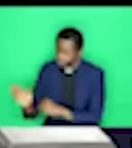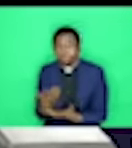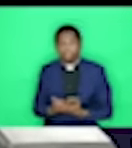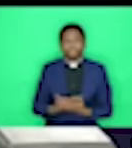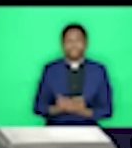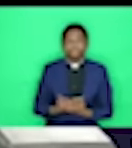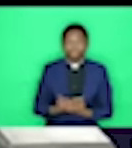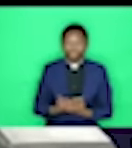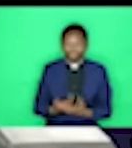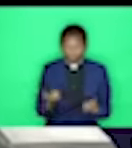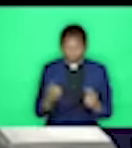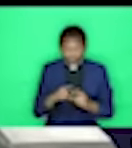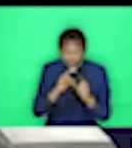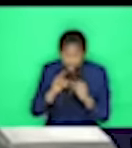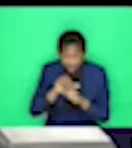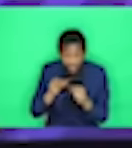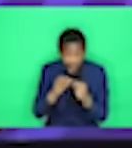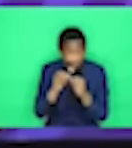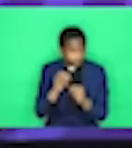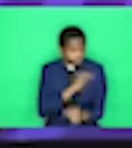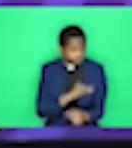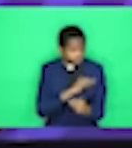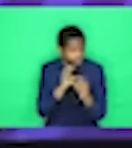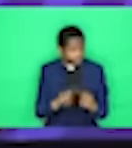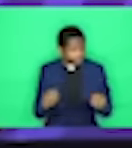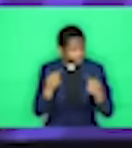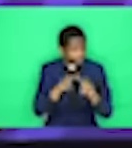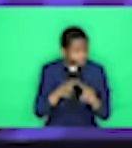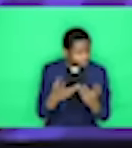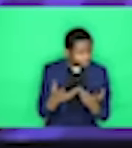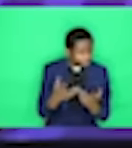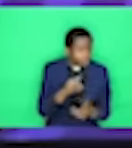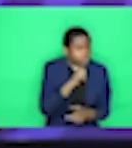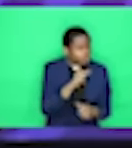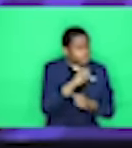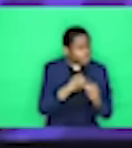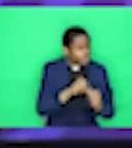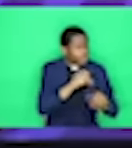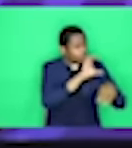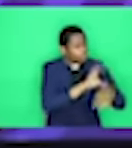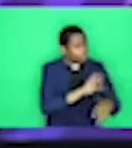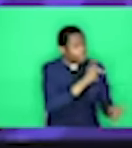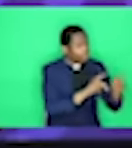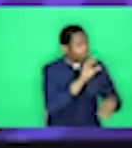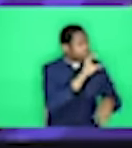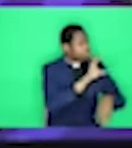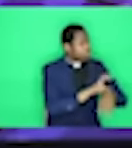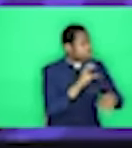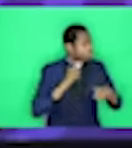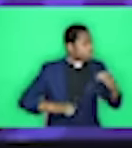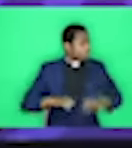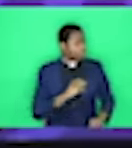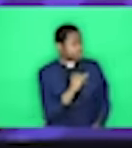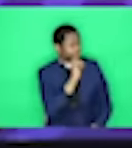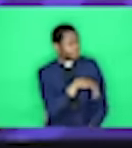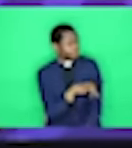See, when we are talking about moral value, we are not talking about the culture of the people. Se ye ka abrabo pa enyo nipa no wa mamre ho